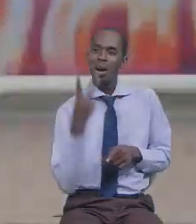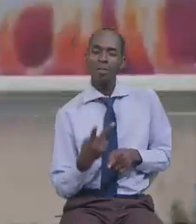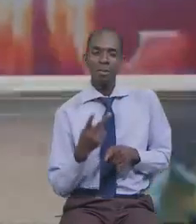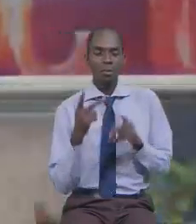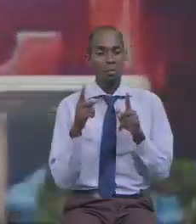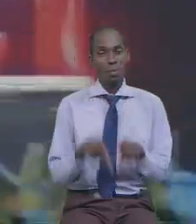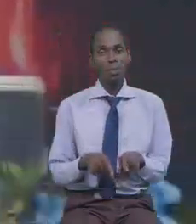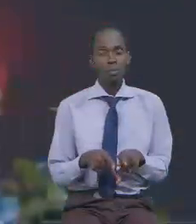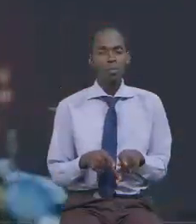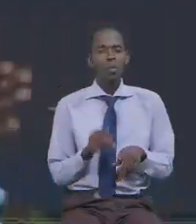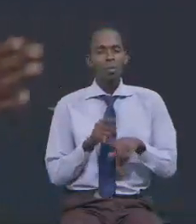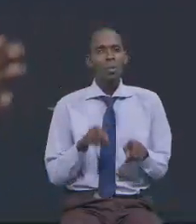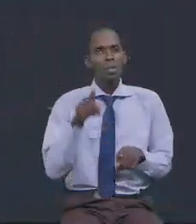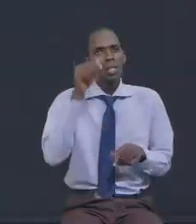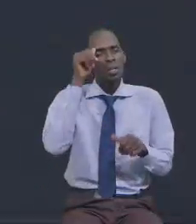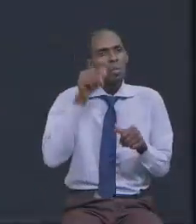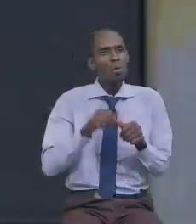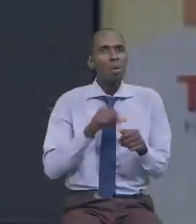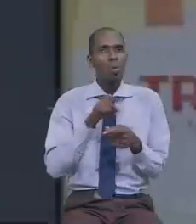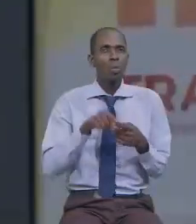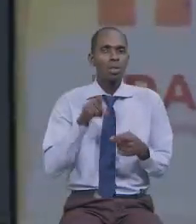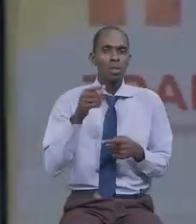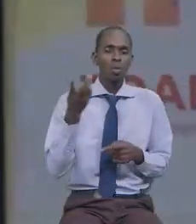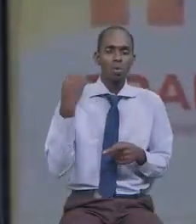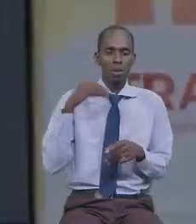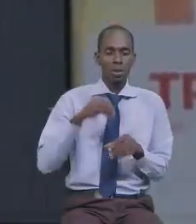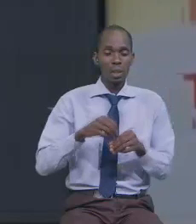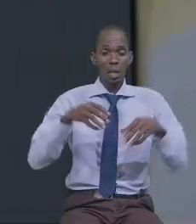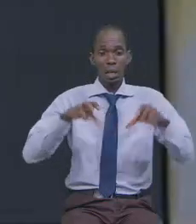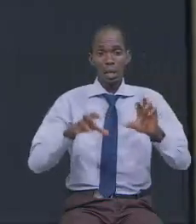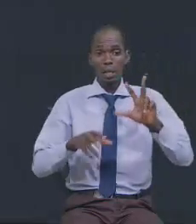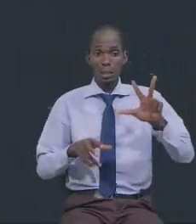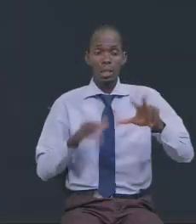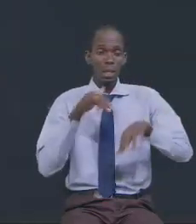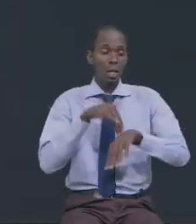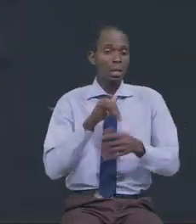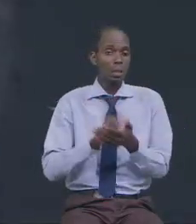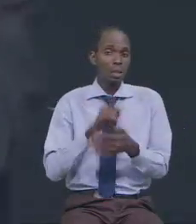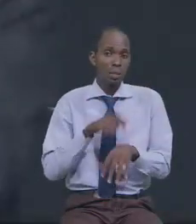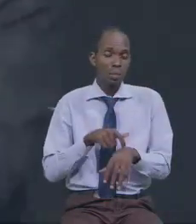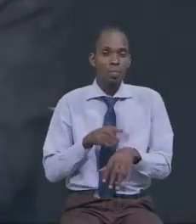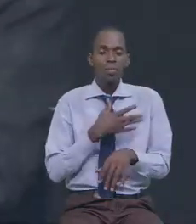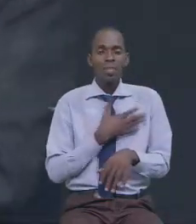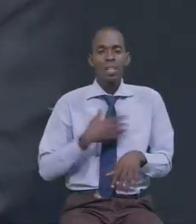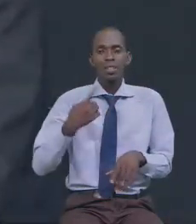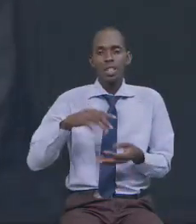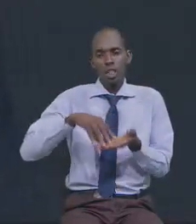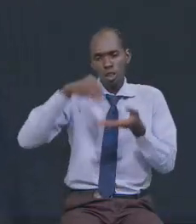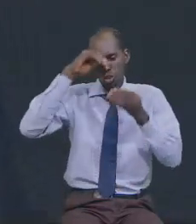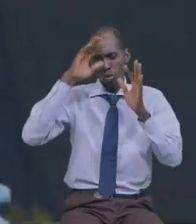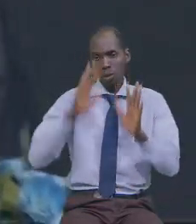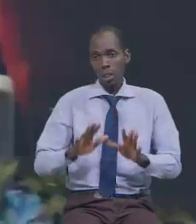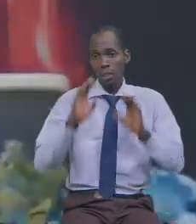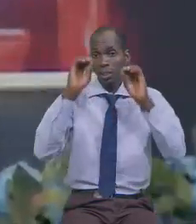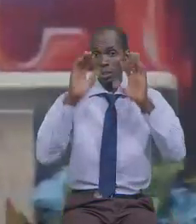were in class three at that time. And a student teacher came